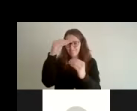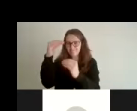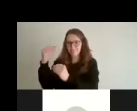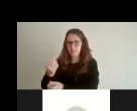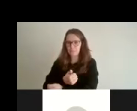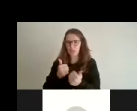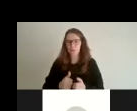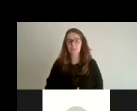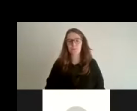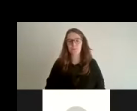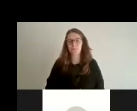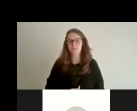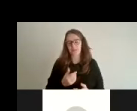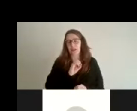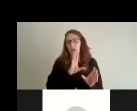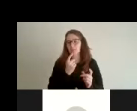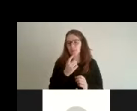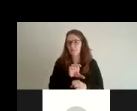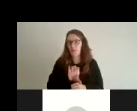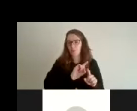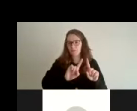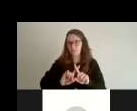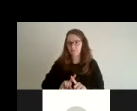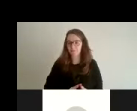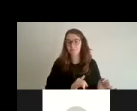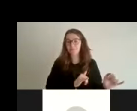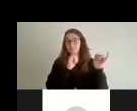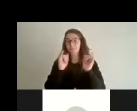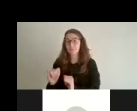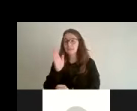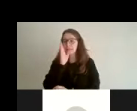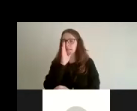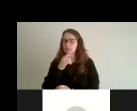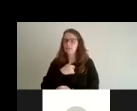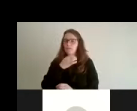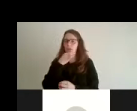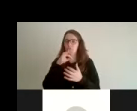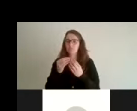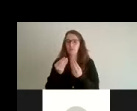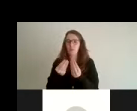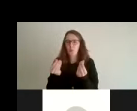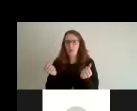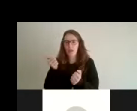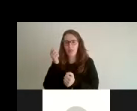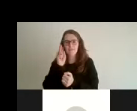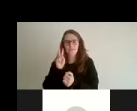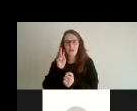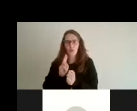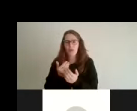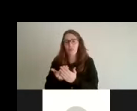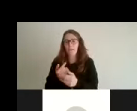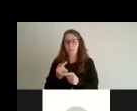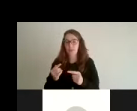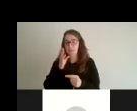said, you need multiple pipelines. The validity and quality will increase because if you have more different people, you will